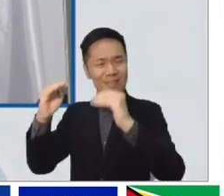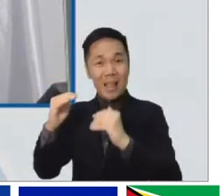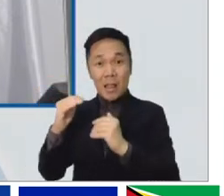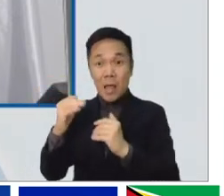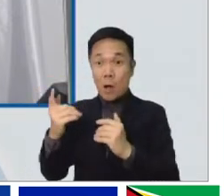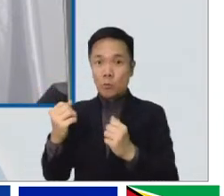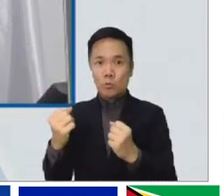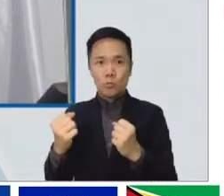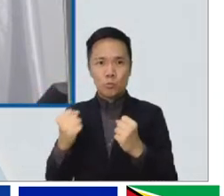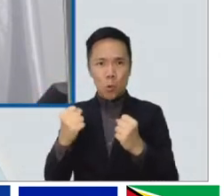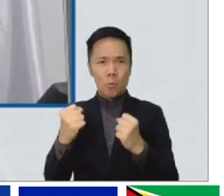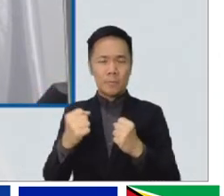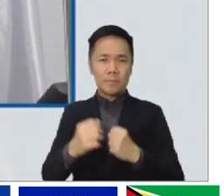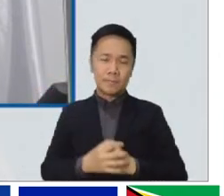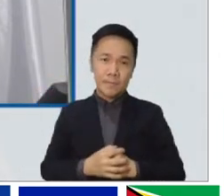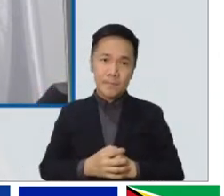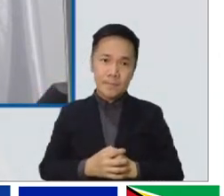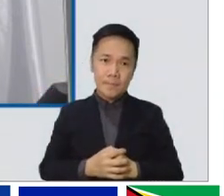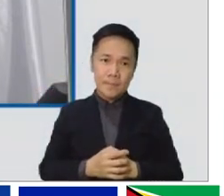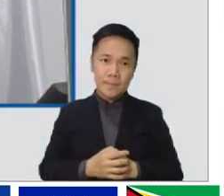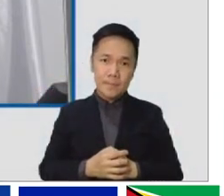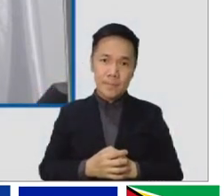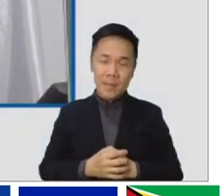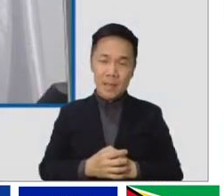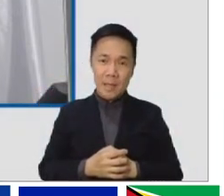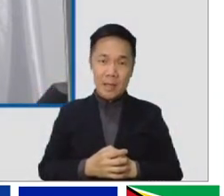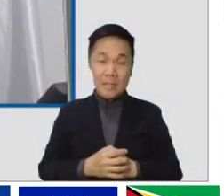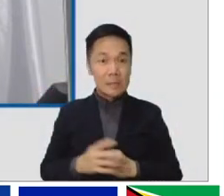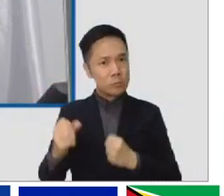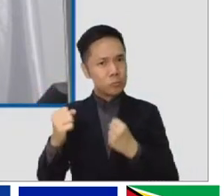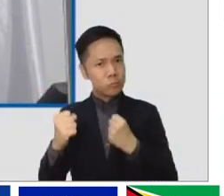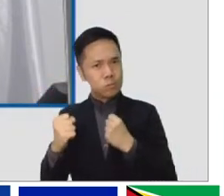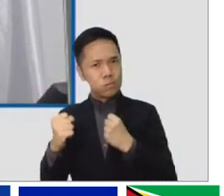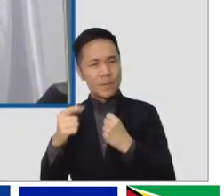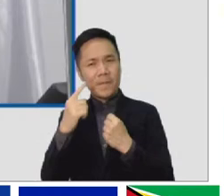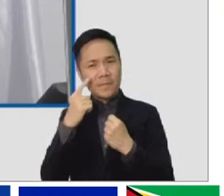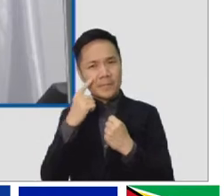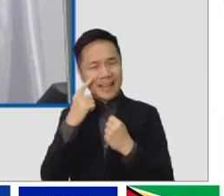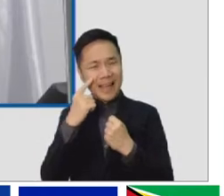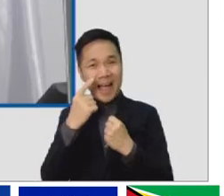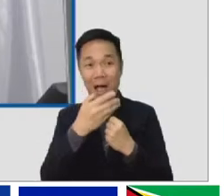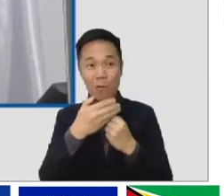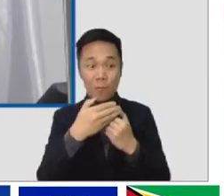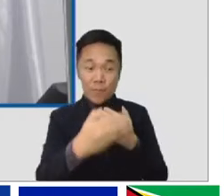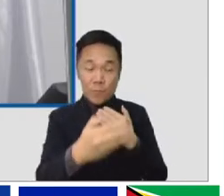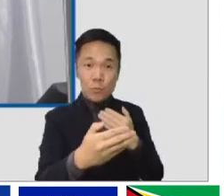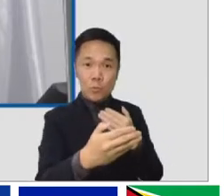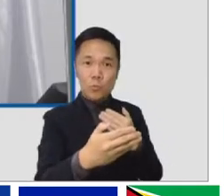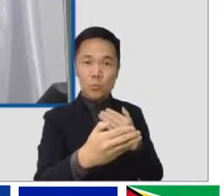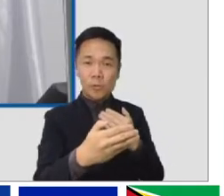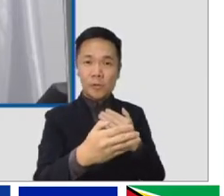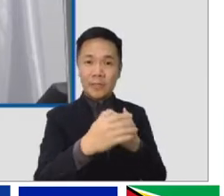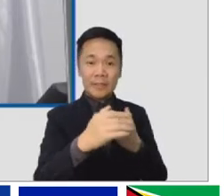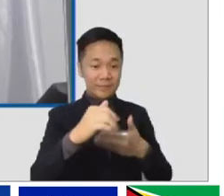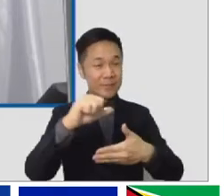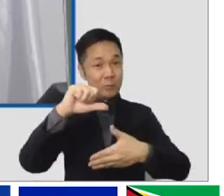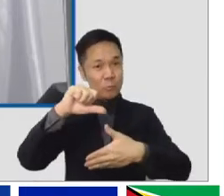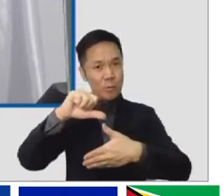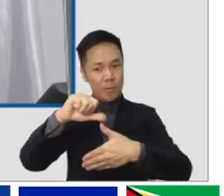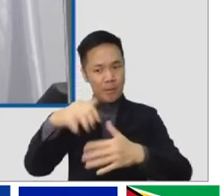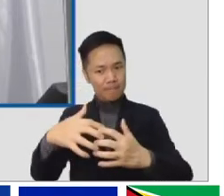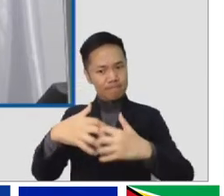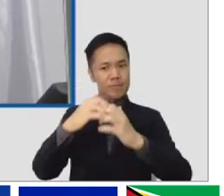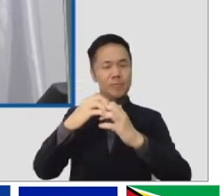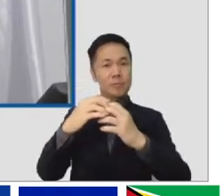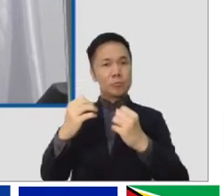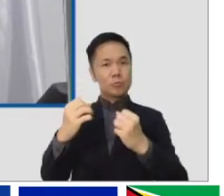have significant efforts for us to be able to have a more resilient Central America, and also to have other cross-sectorial actions